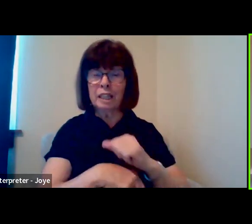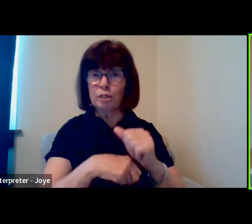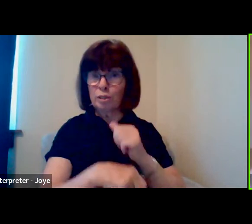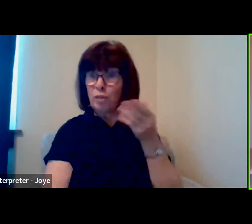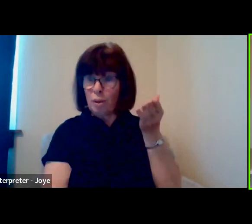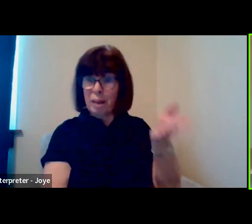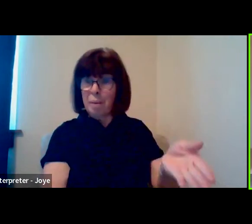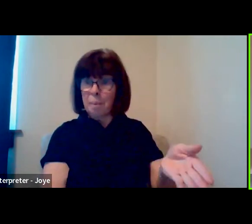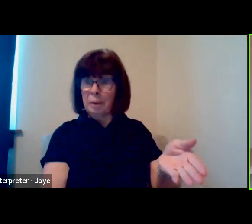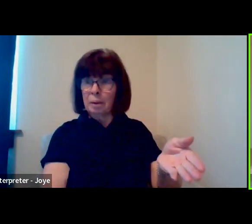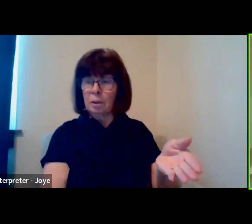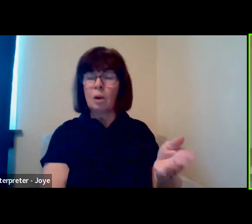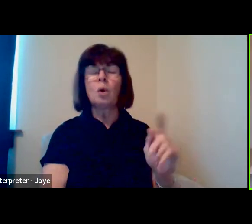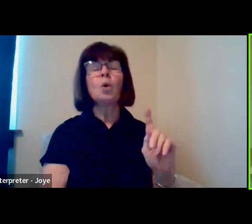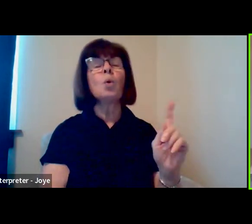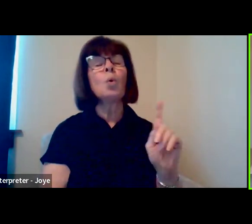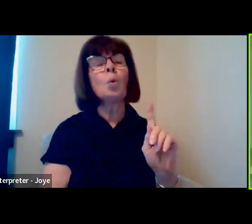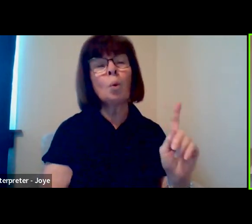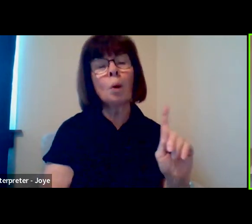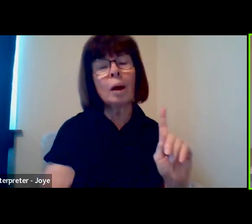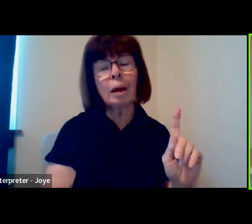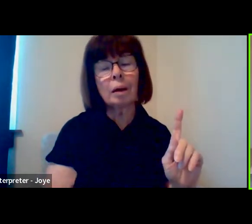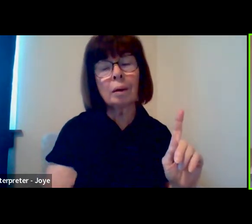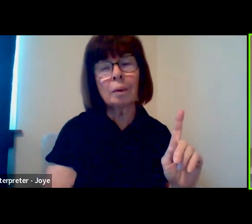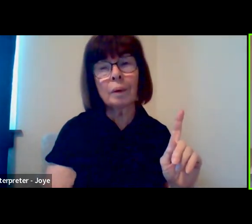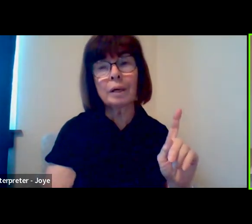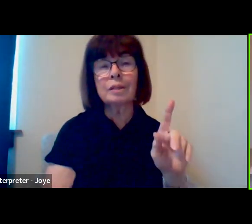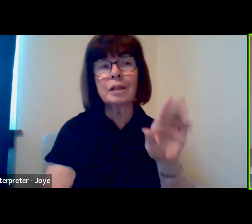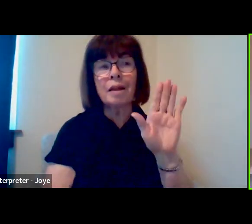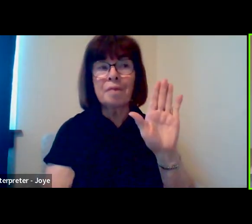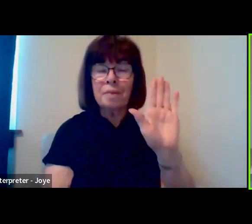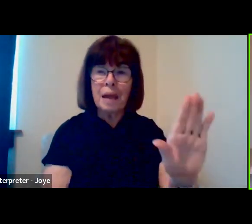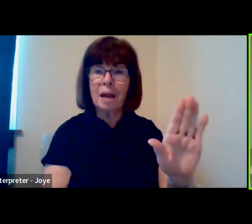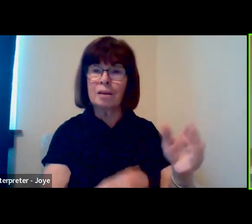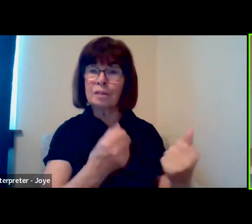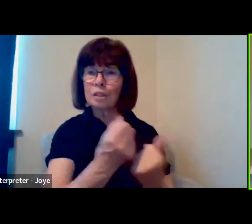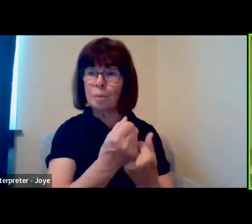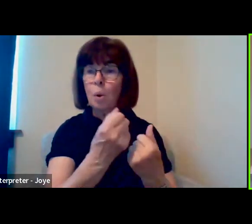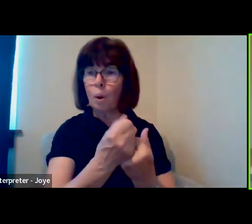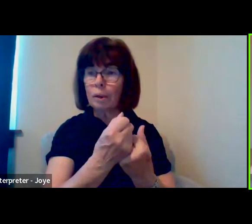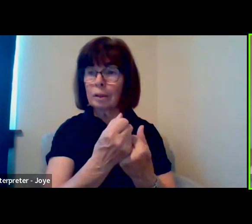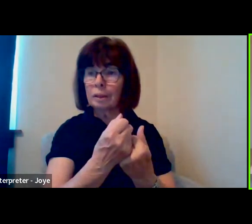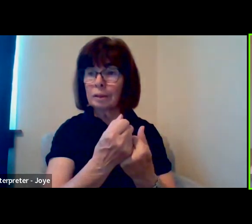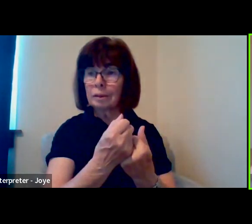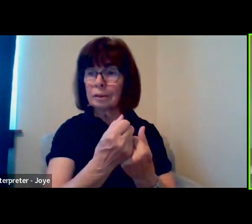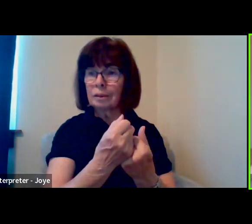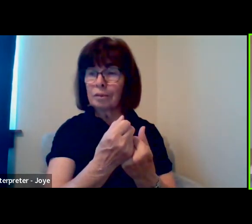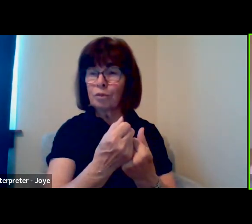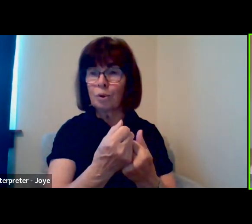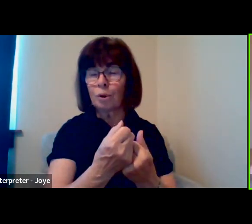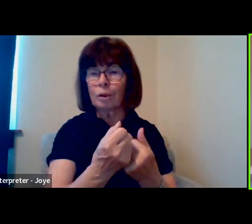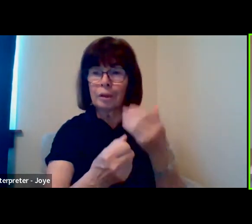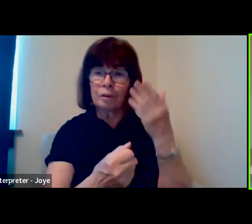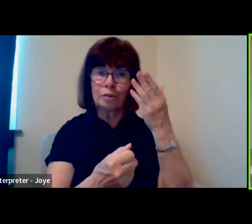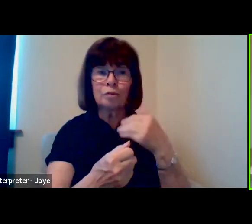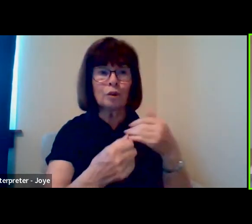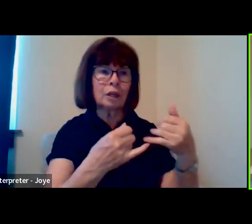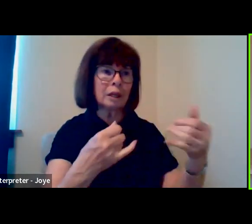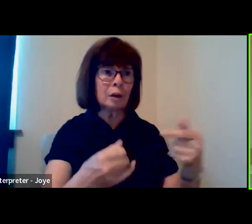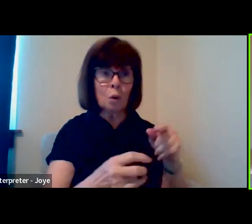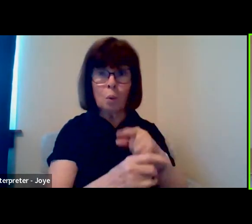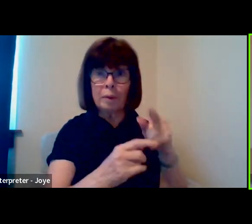So where is, you know, the support for our frontline worker and when they become